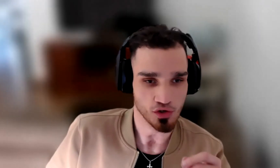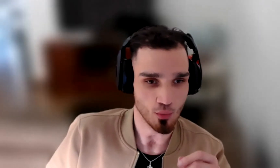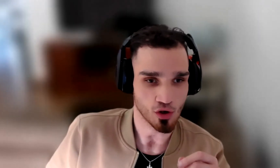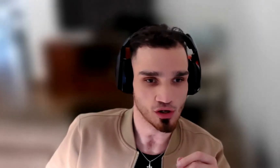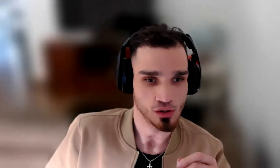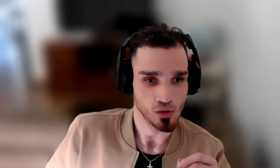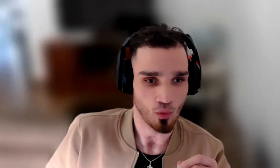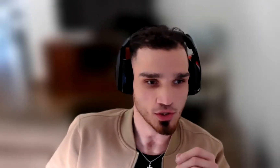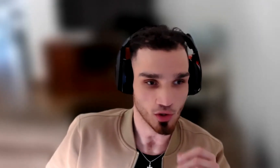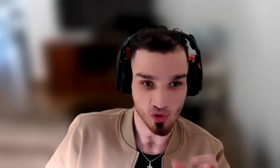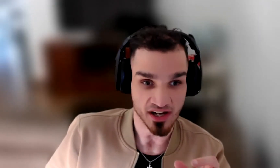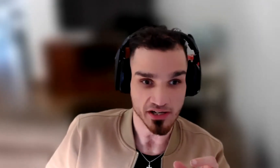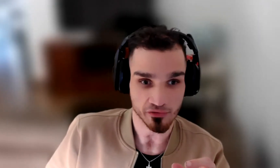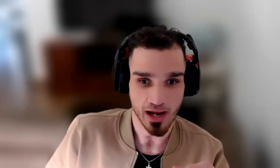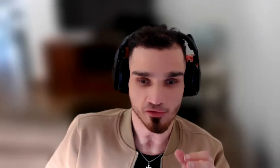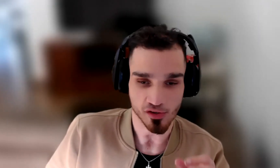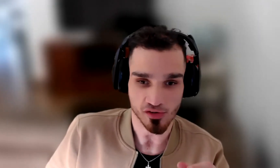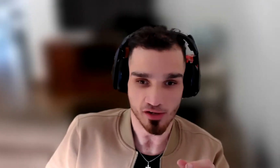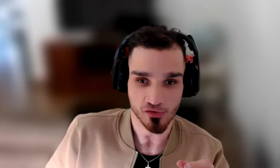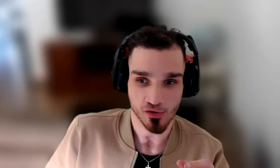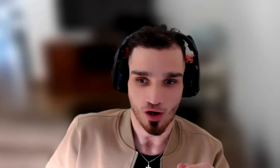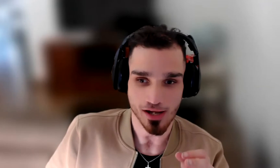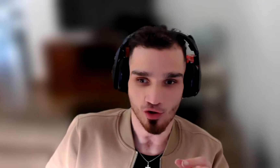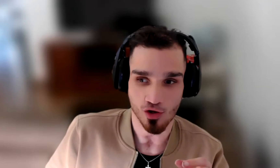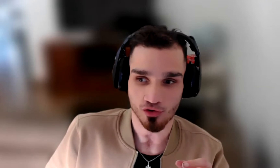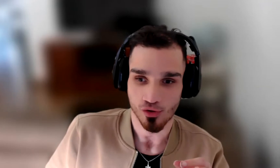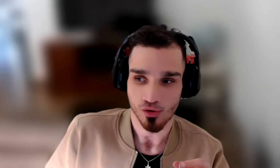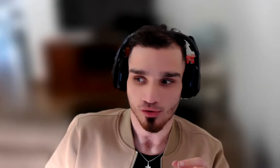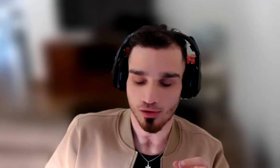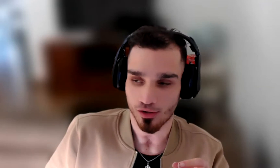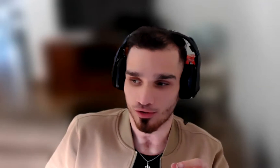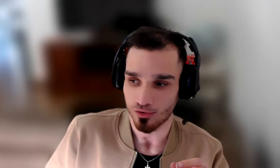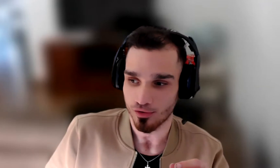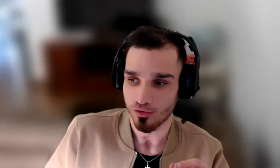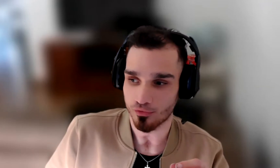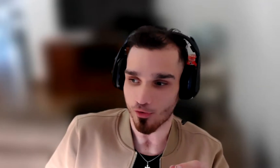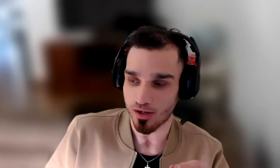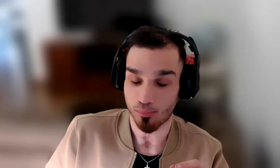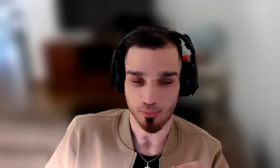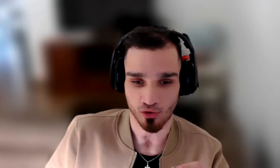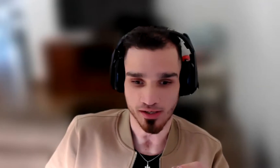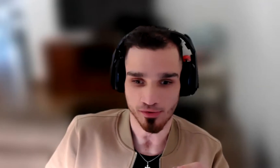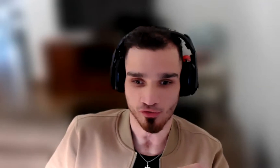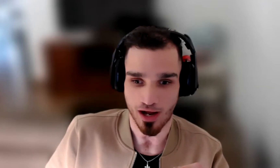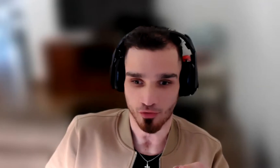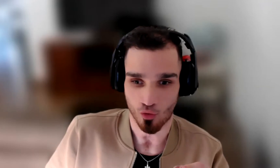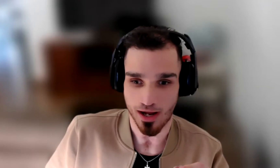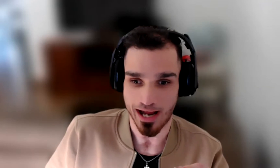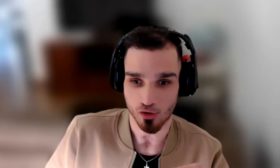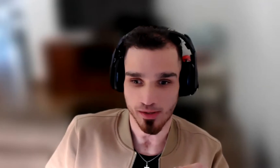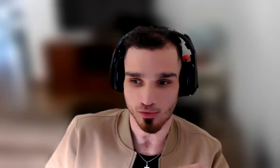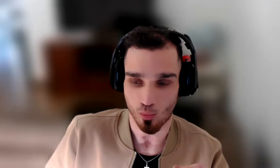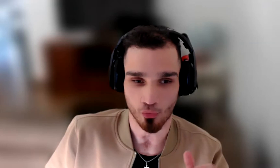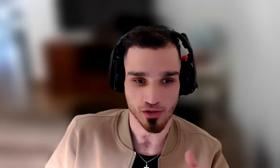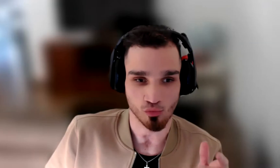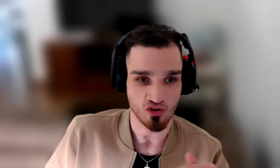and what you want to achieve. And success, I learnt very abruptly, because I thought I had